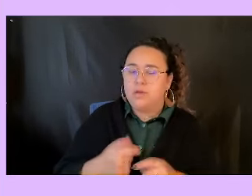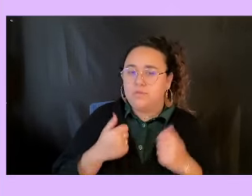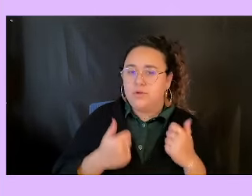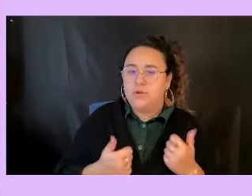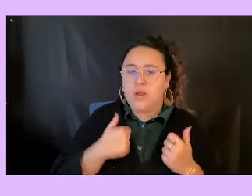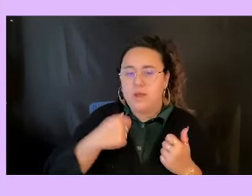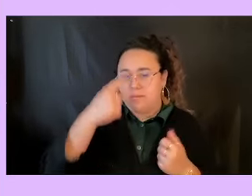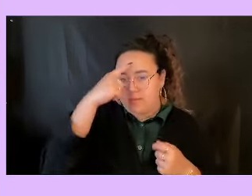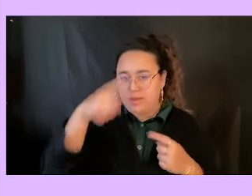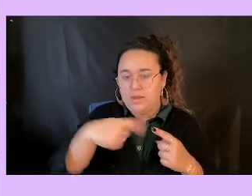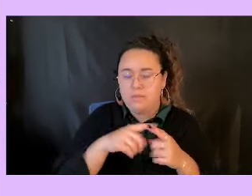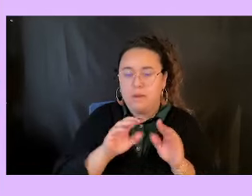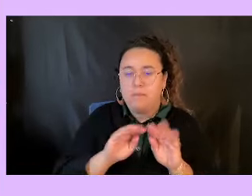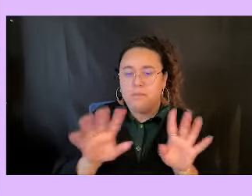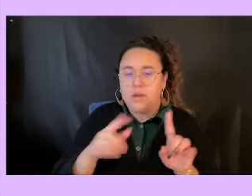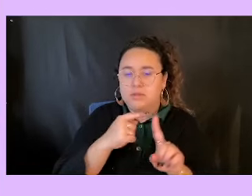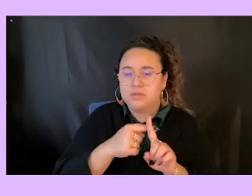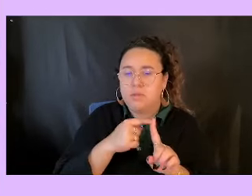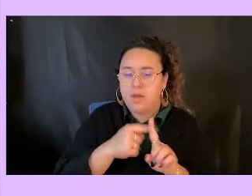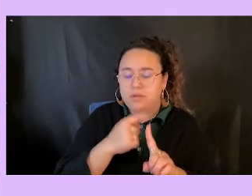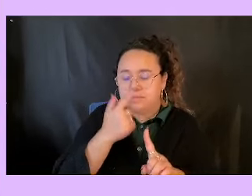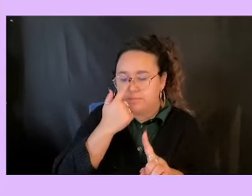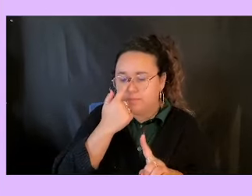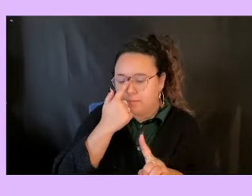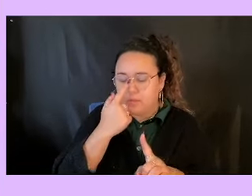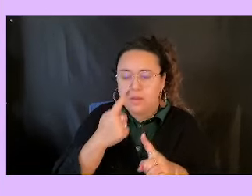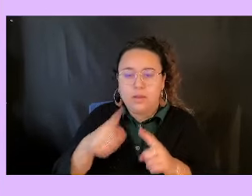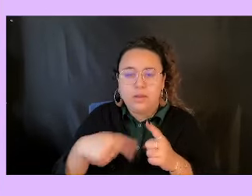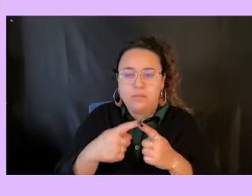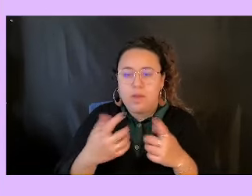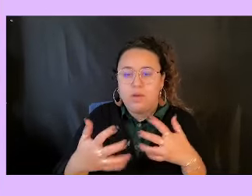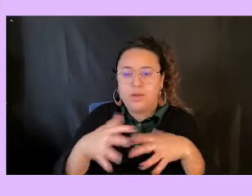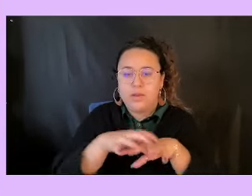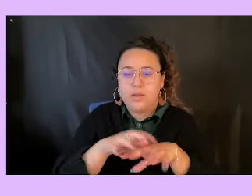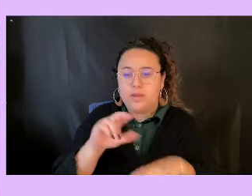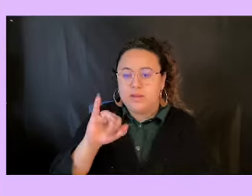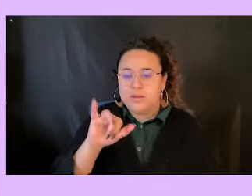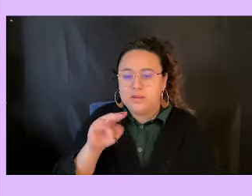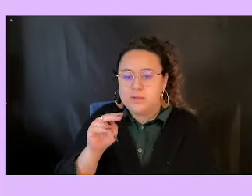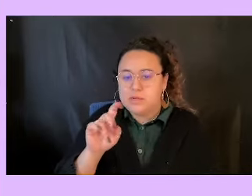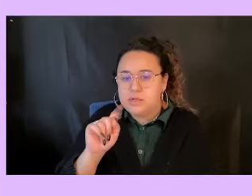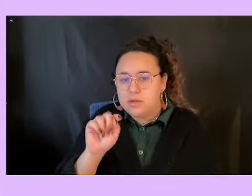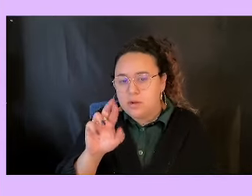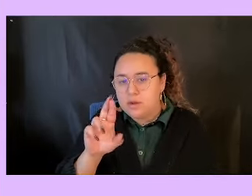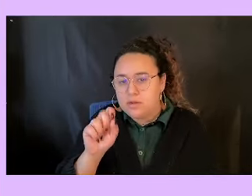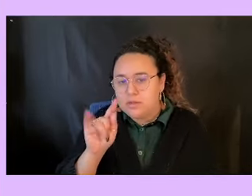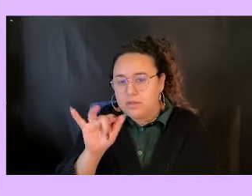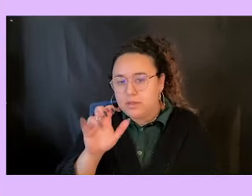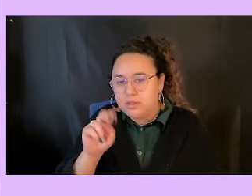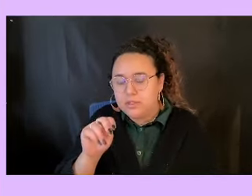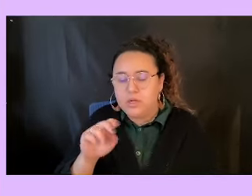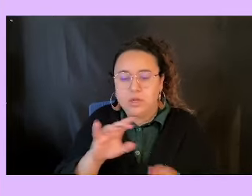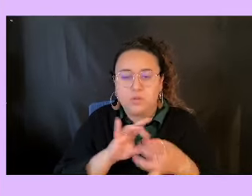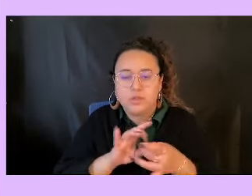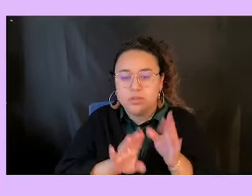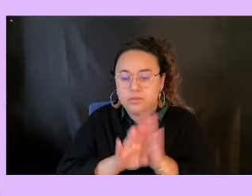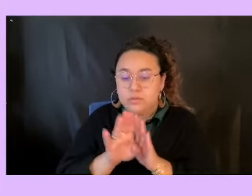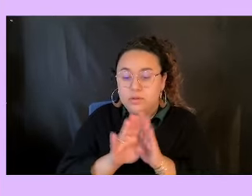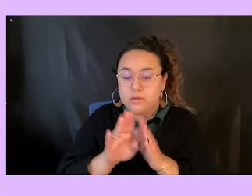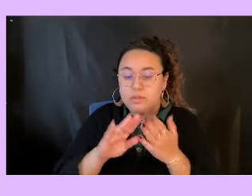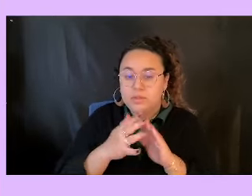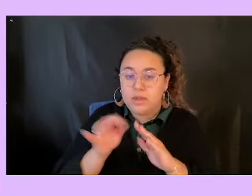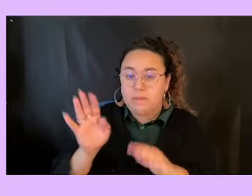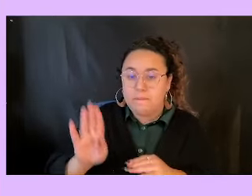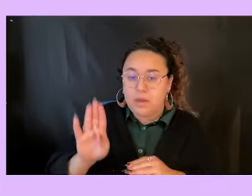spot of specifically the intersection and the relationship building that is the Strand Theater and the City of Boston and Boston Public Library